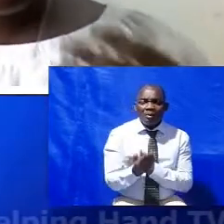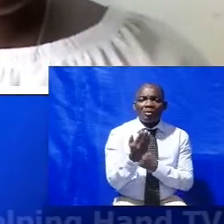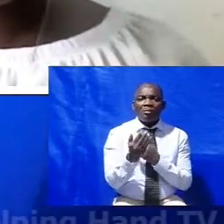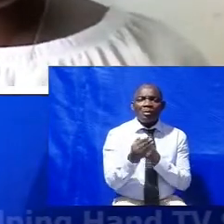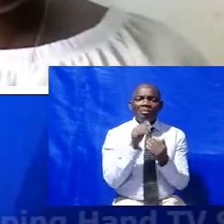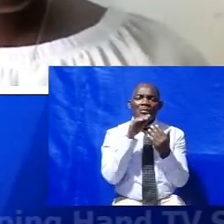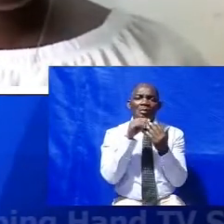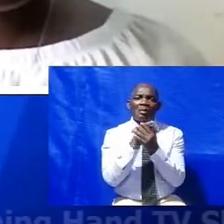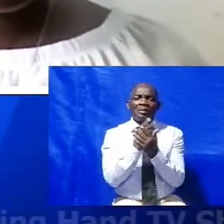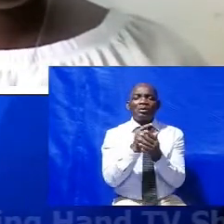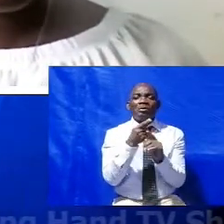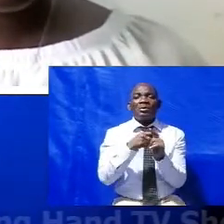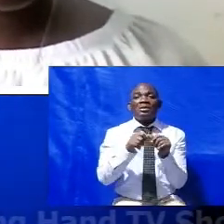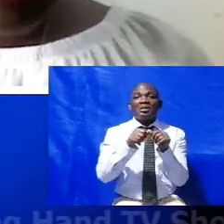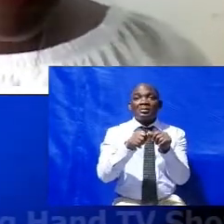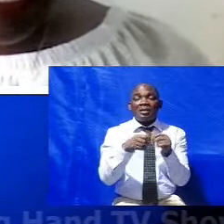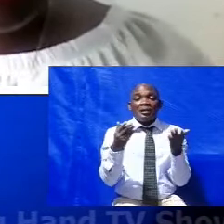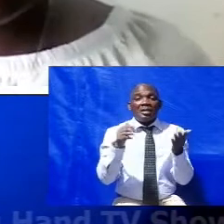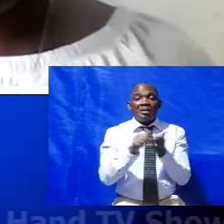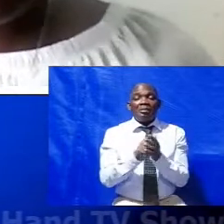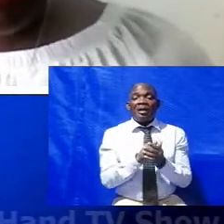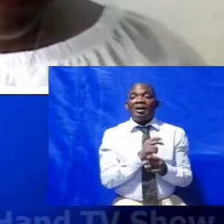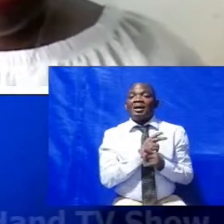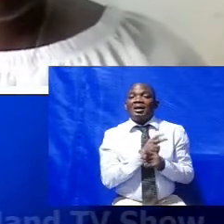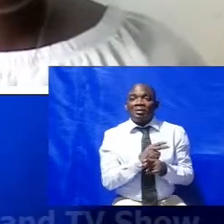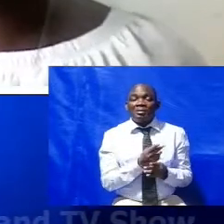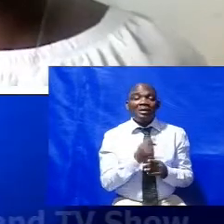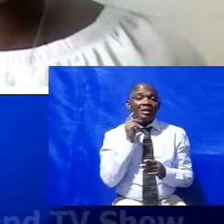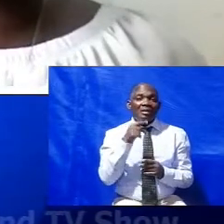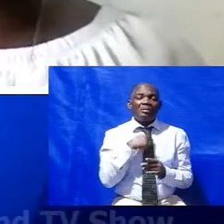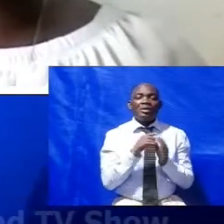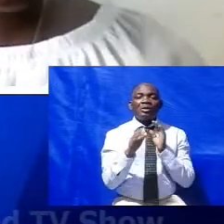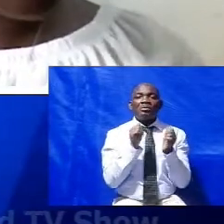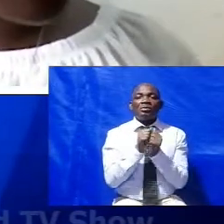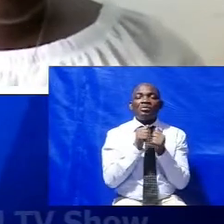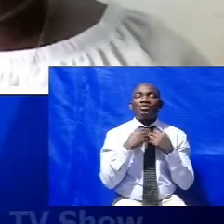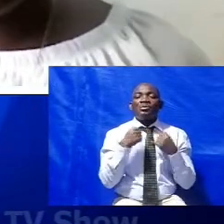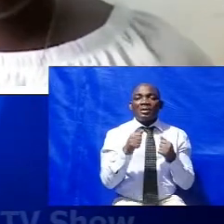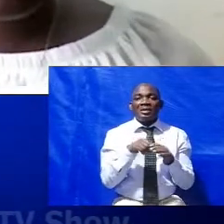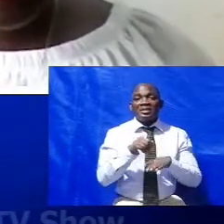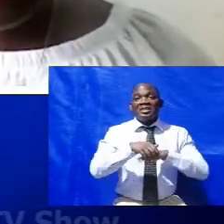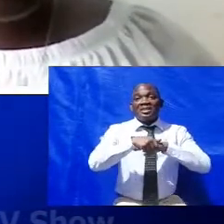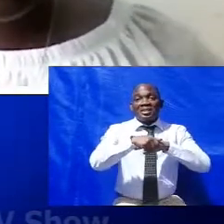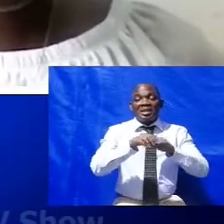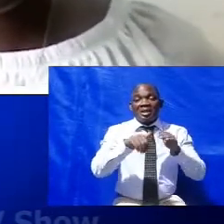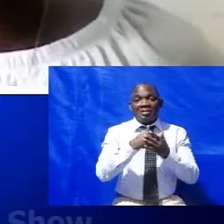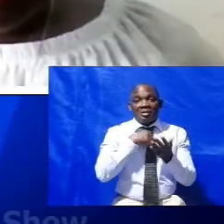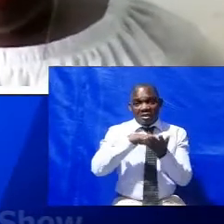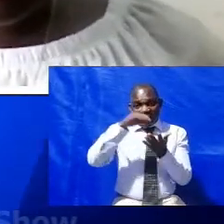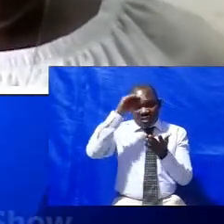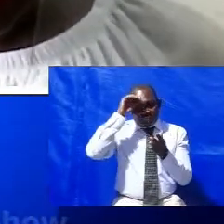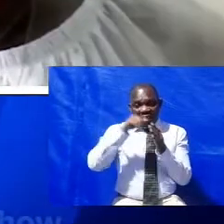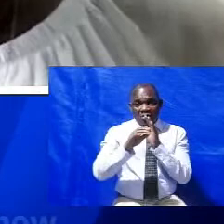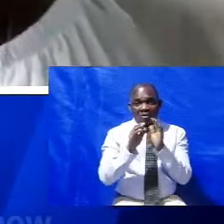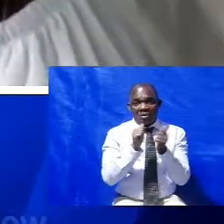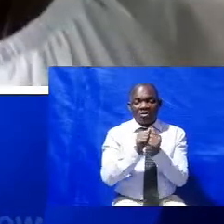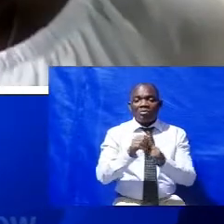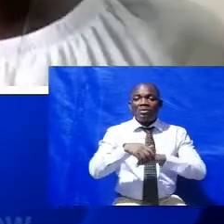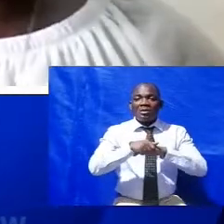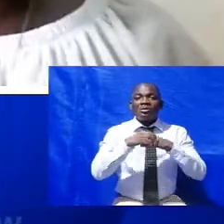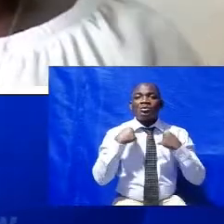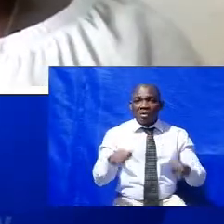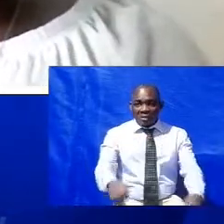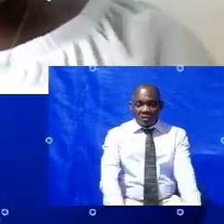that every day for like 3 months, and it became a habit. And then I would finally communicate very well. So that's how I learned how